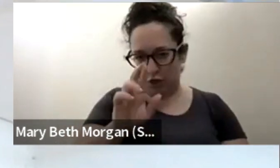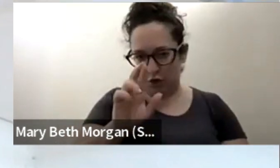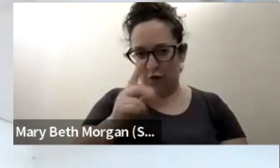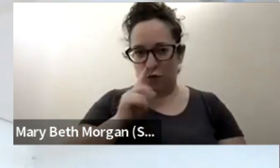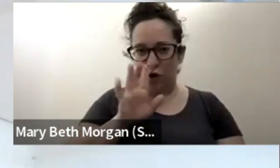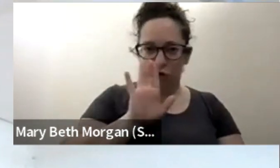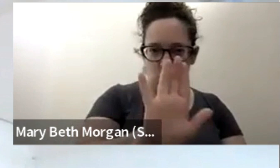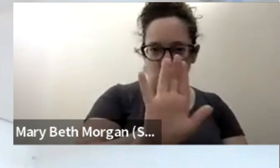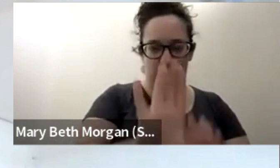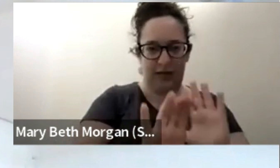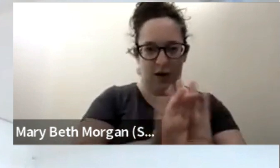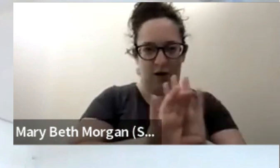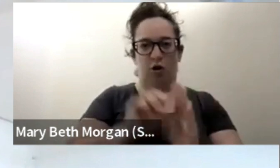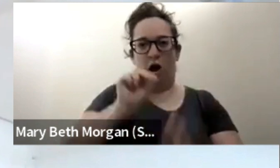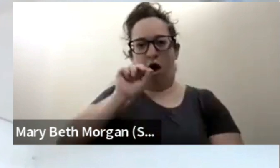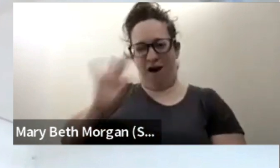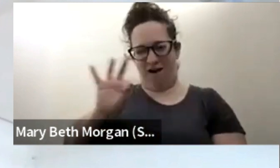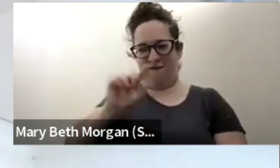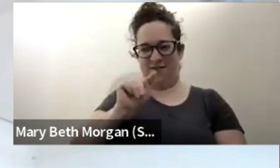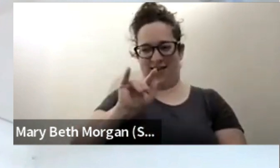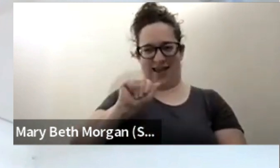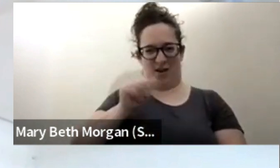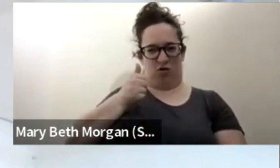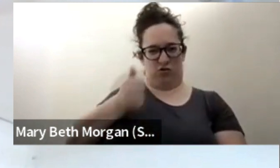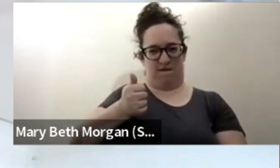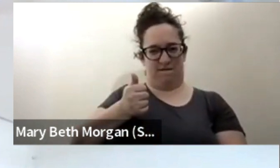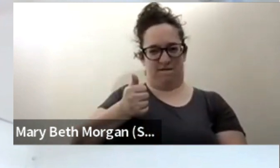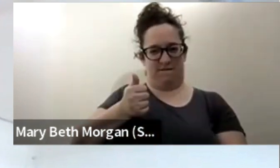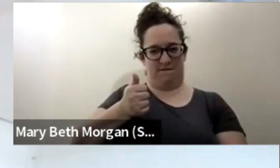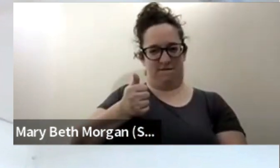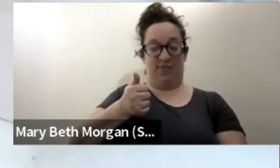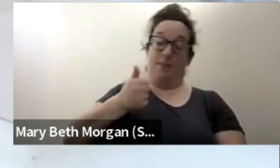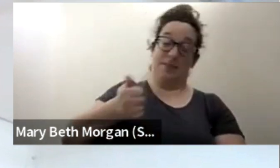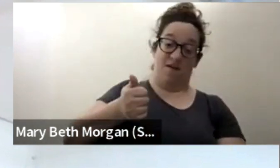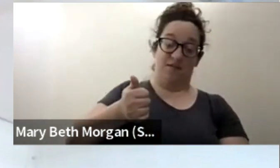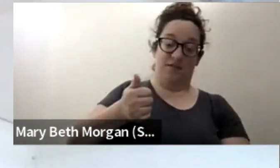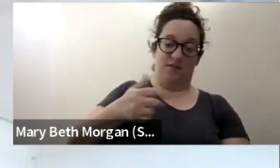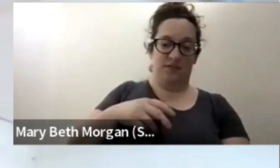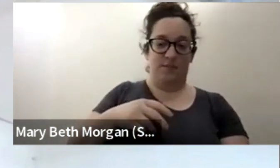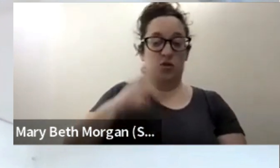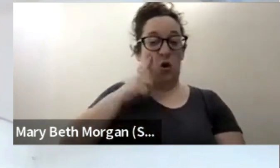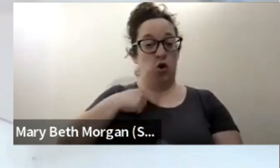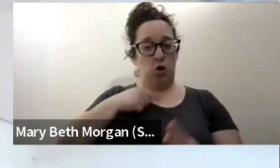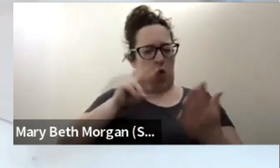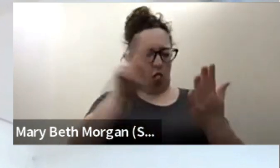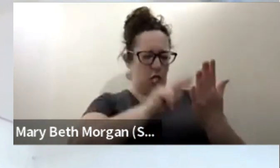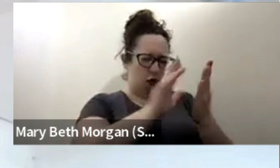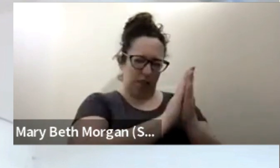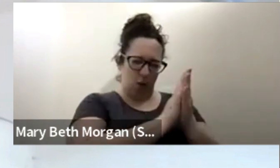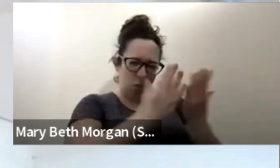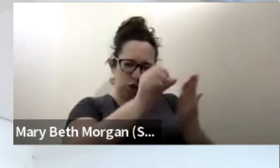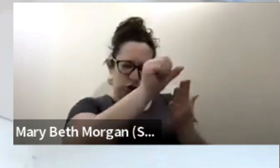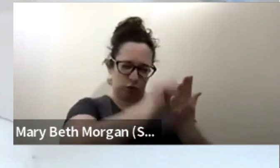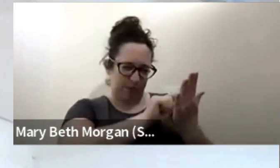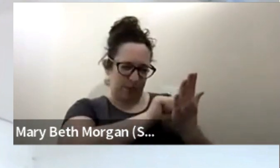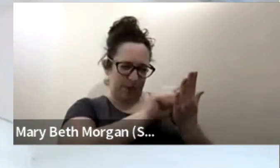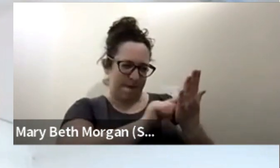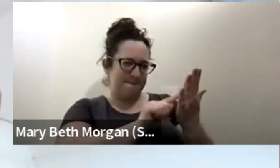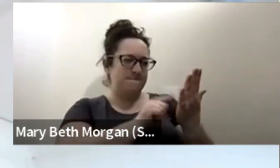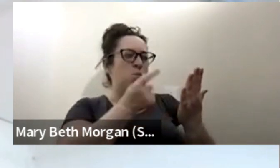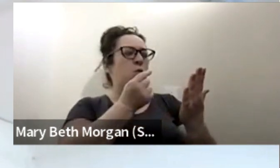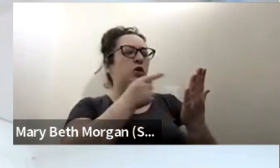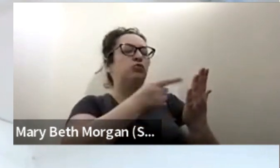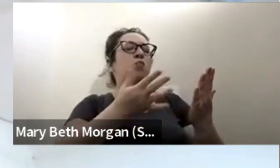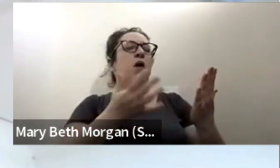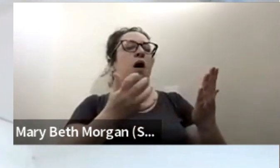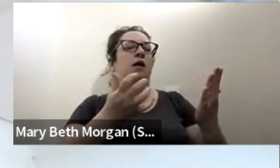The thing there with Titania is you want to look at the words and look at what Titania